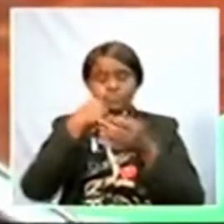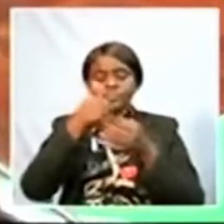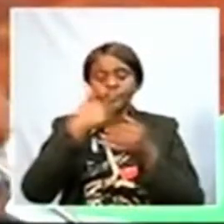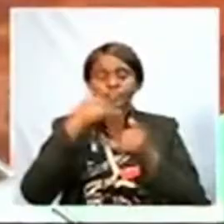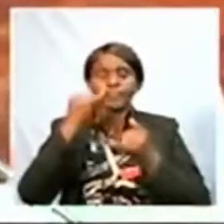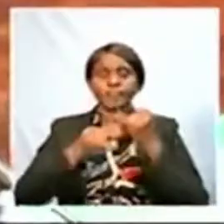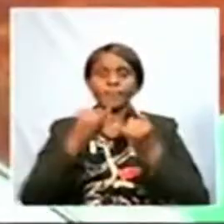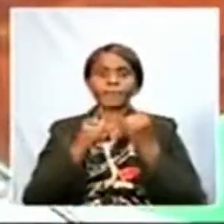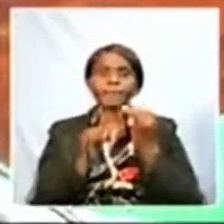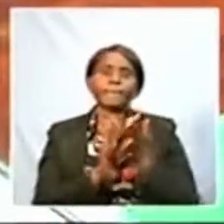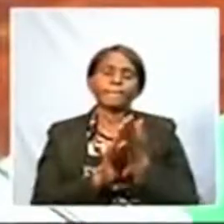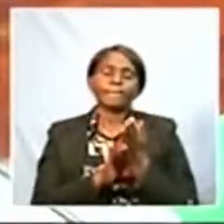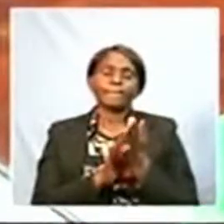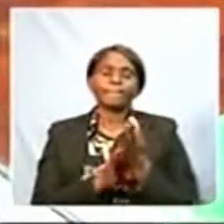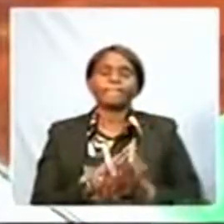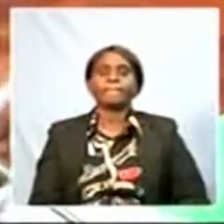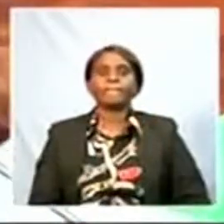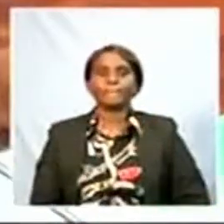completed.